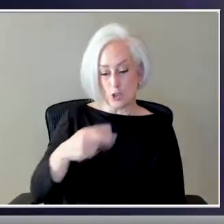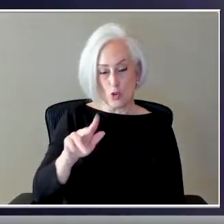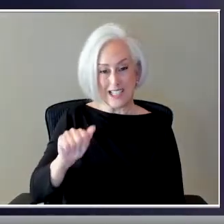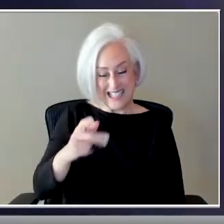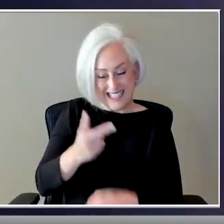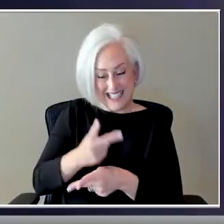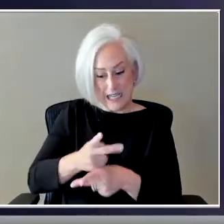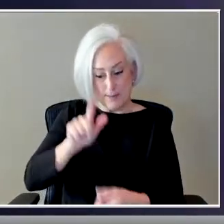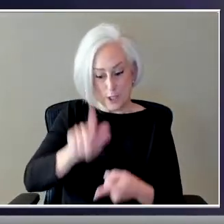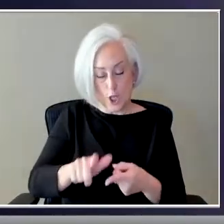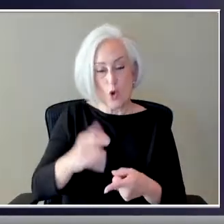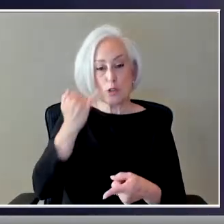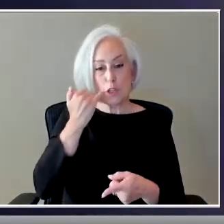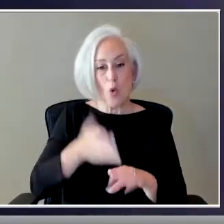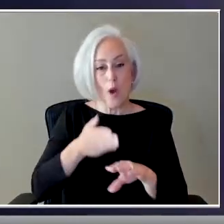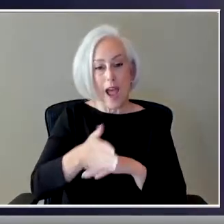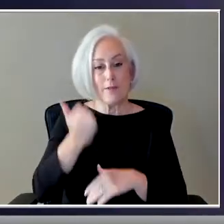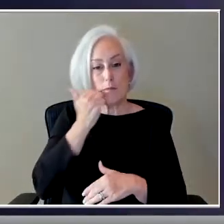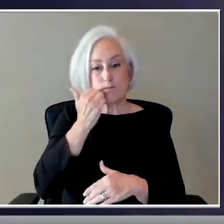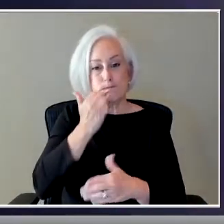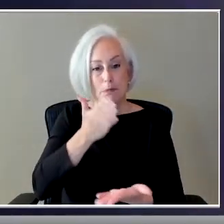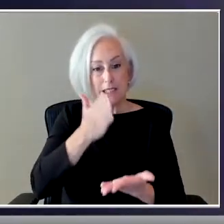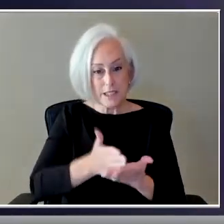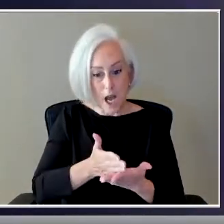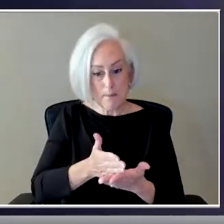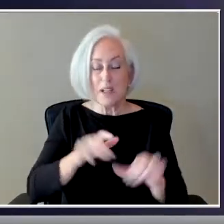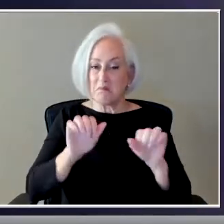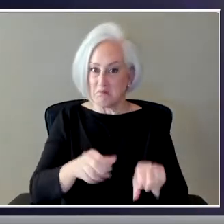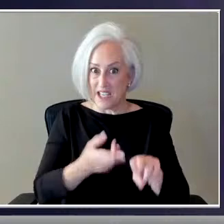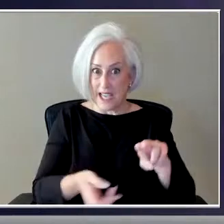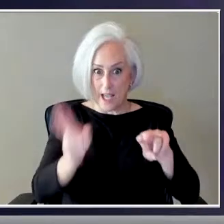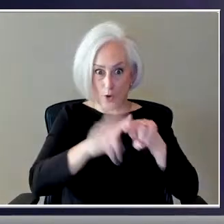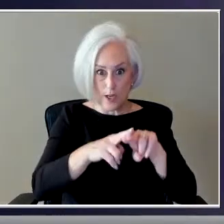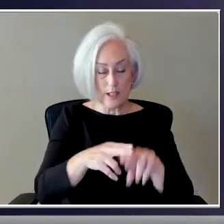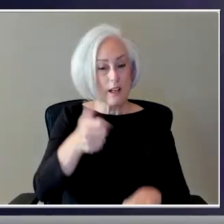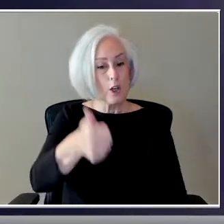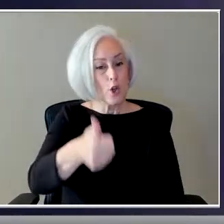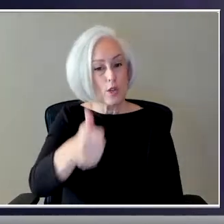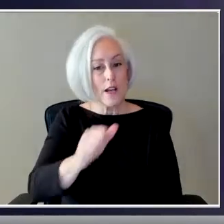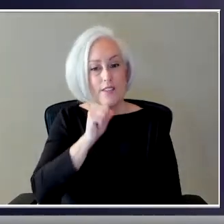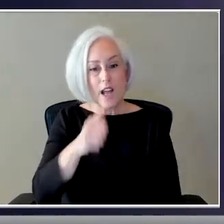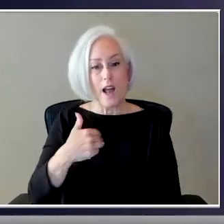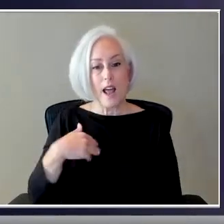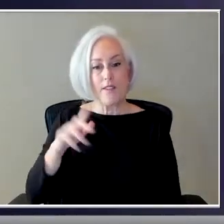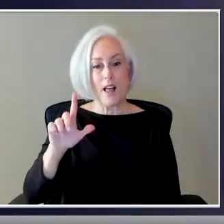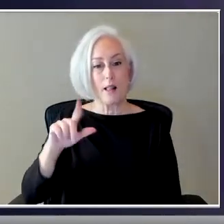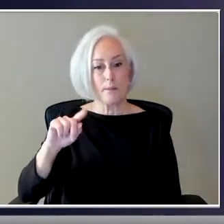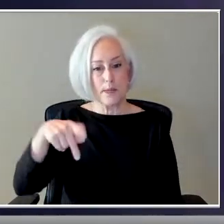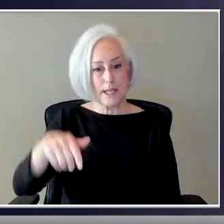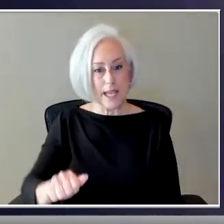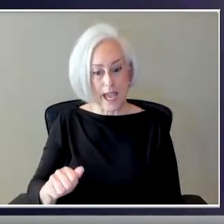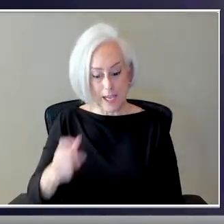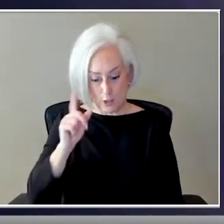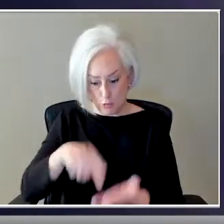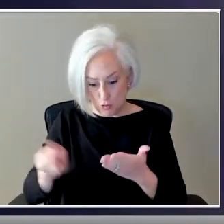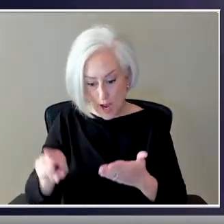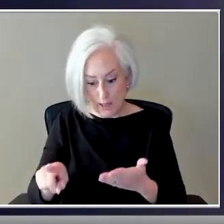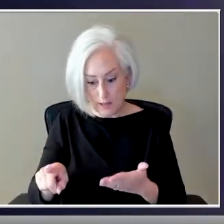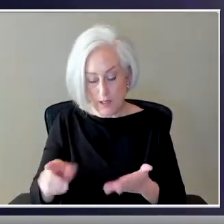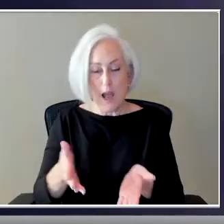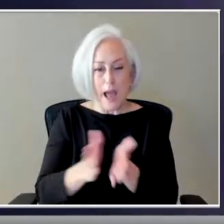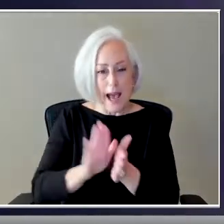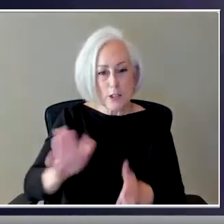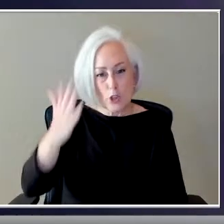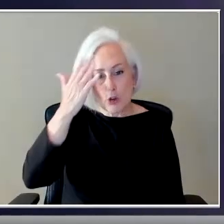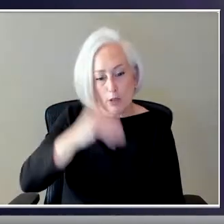Oh. And if you haven't had your Lp(a) checked, you should ask your doctor why and get it checked. And right now, the only